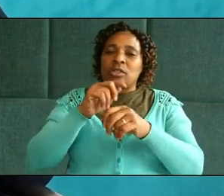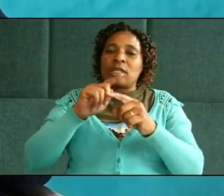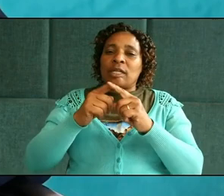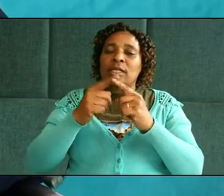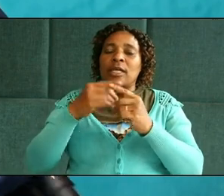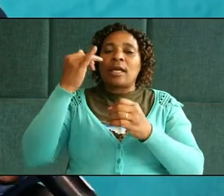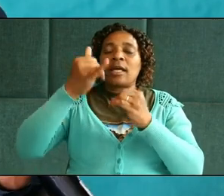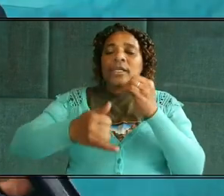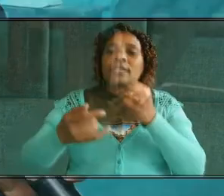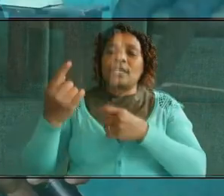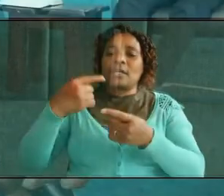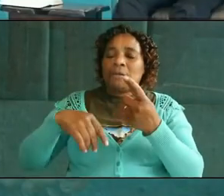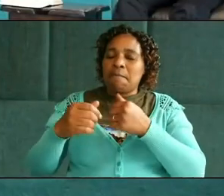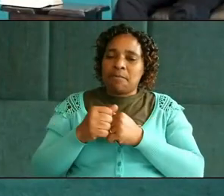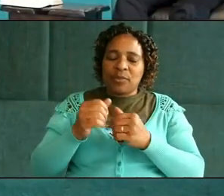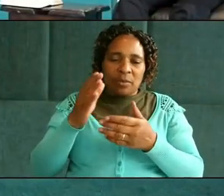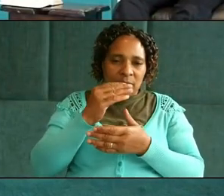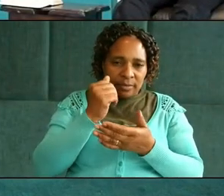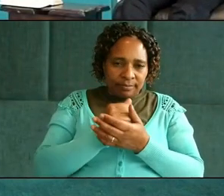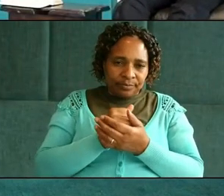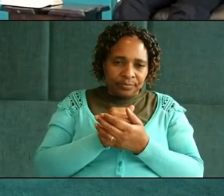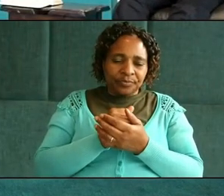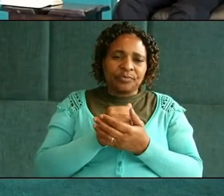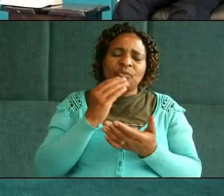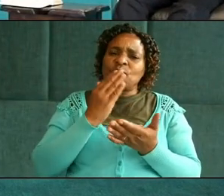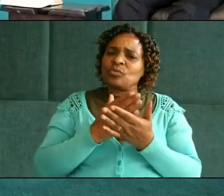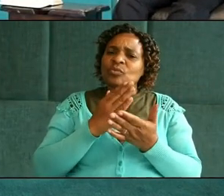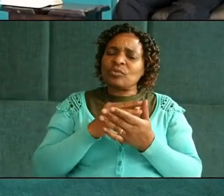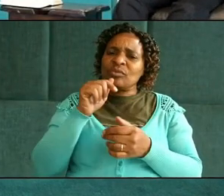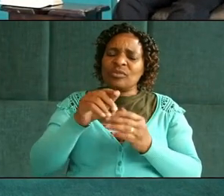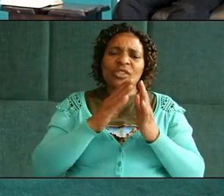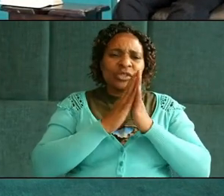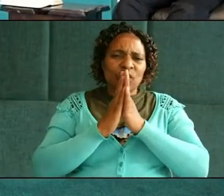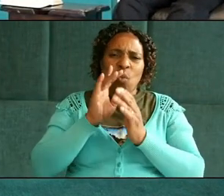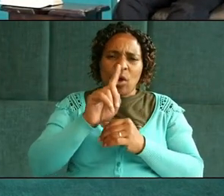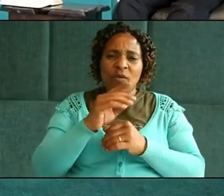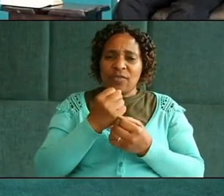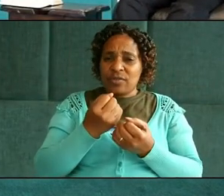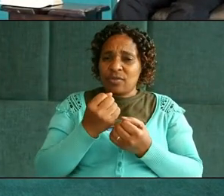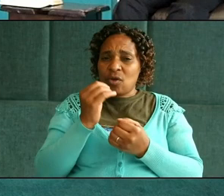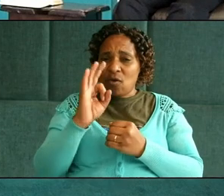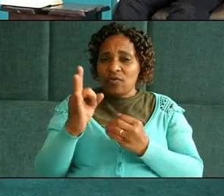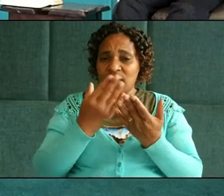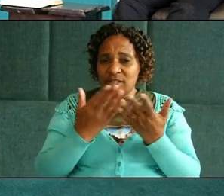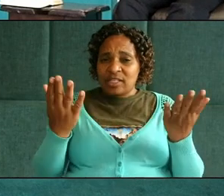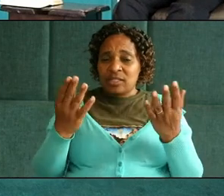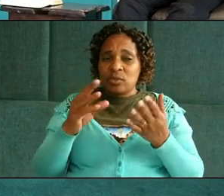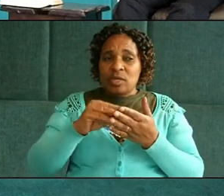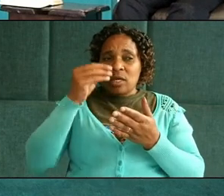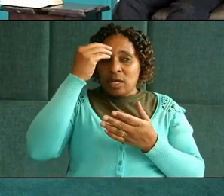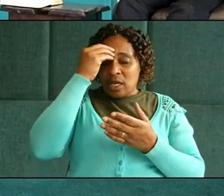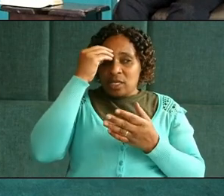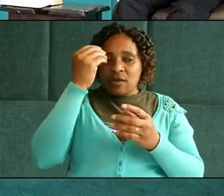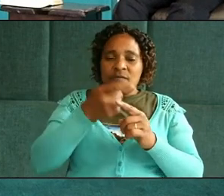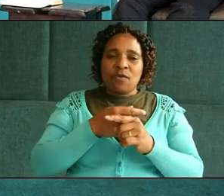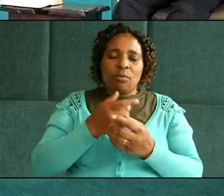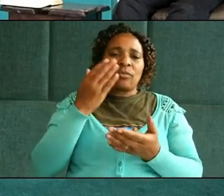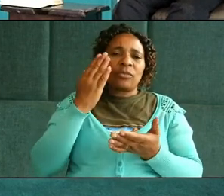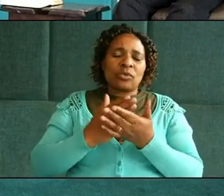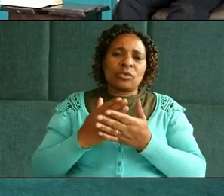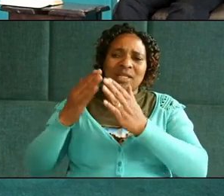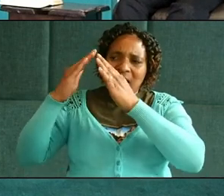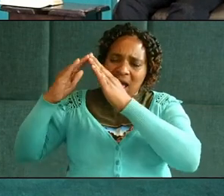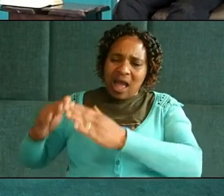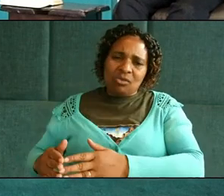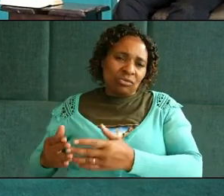come. Amen. Actually, looking at this story, one of the things we're learning from the real estate section